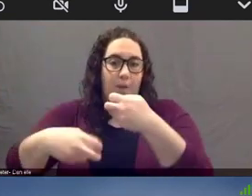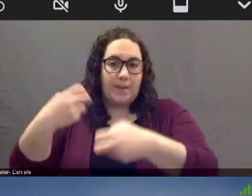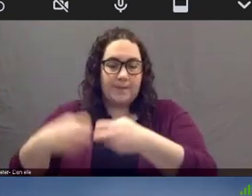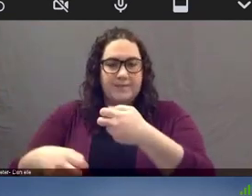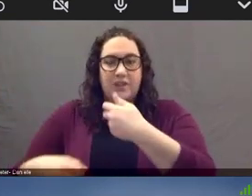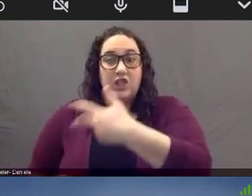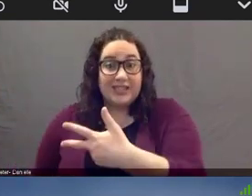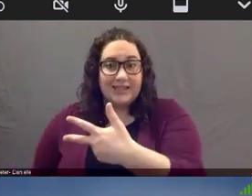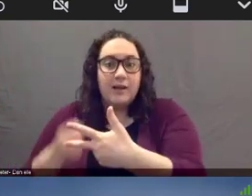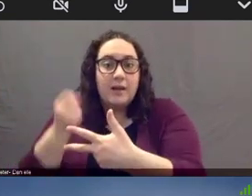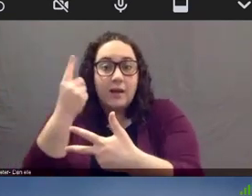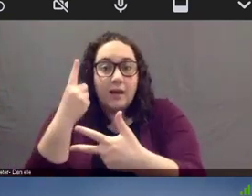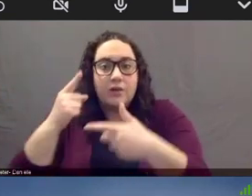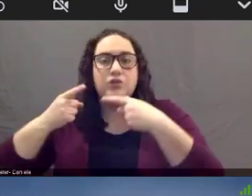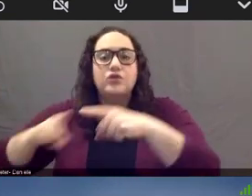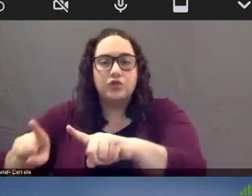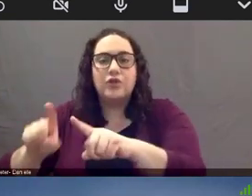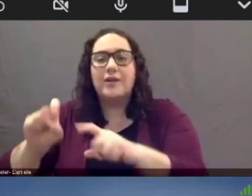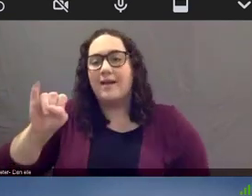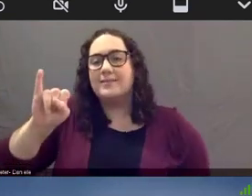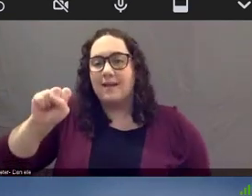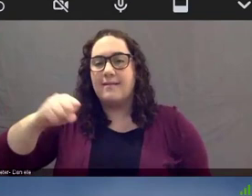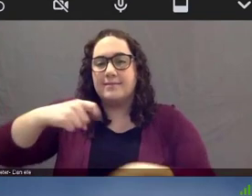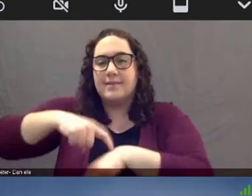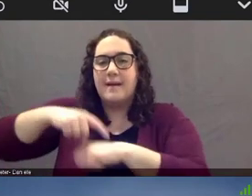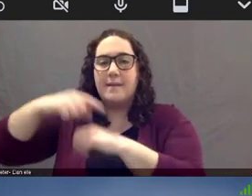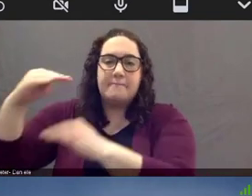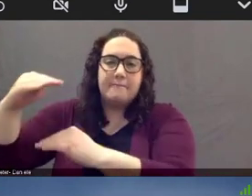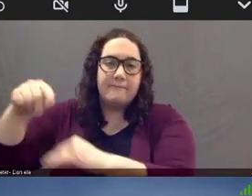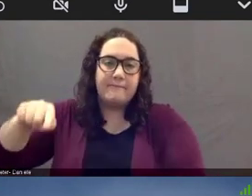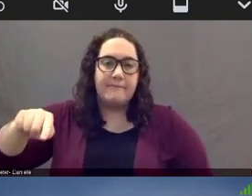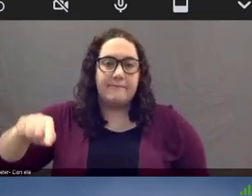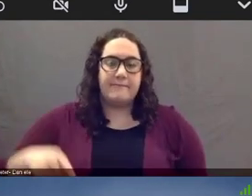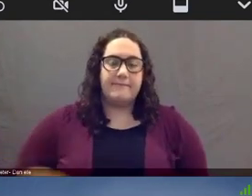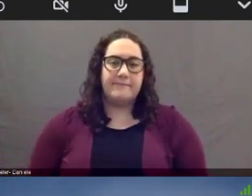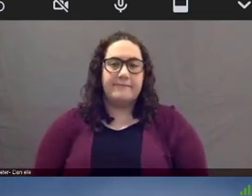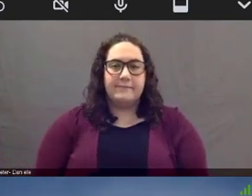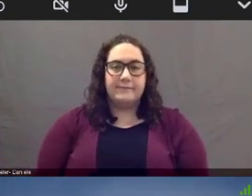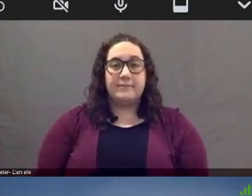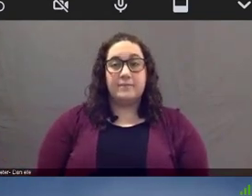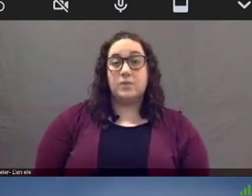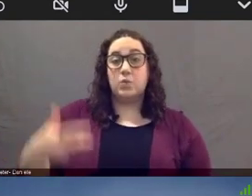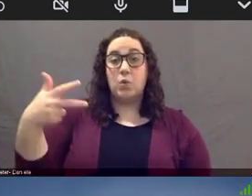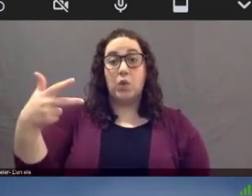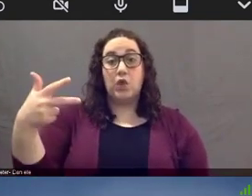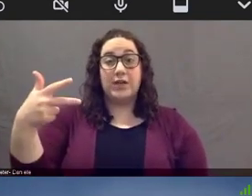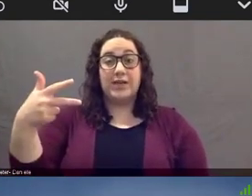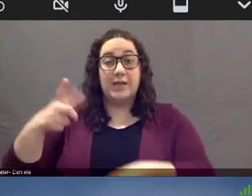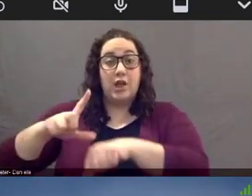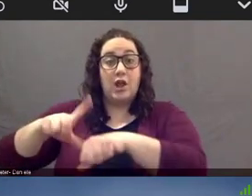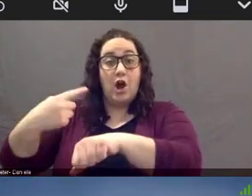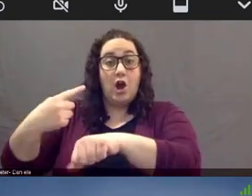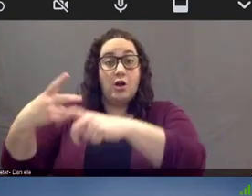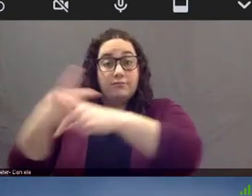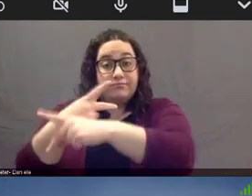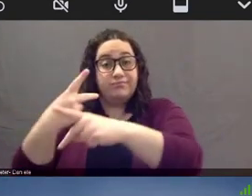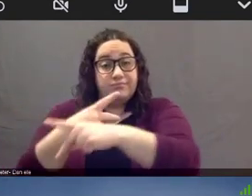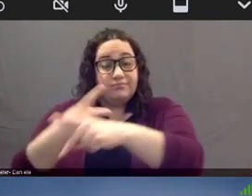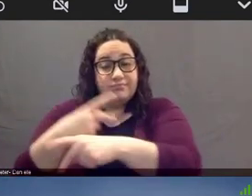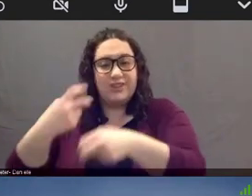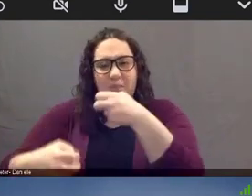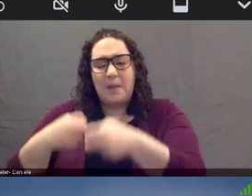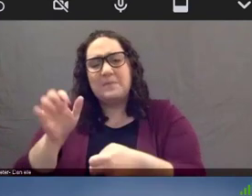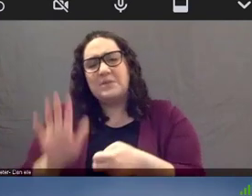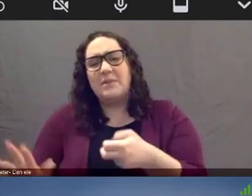So nominally, the way we think about this is those three long answer problems would take half an hour each. So we